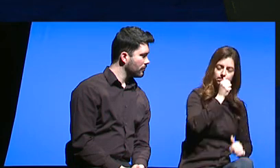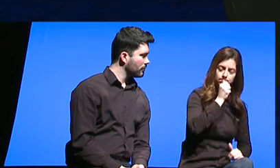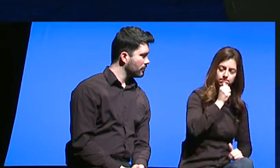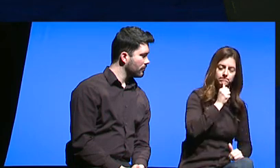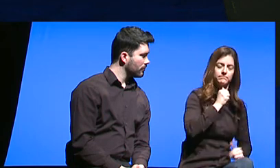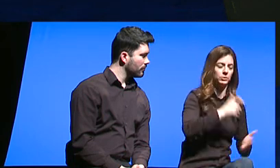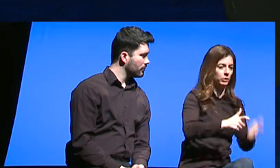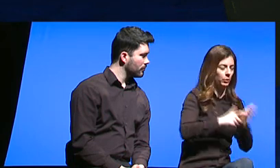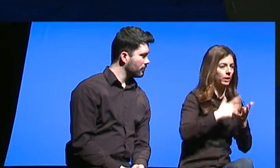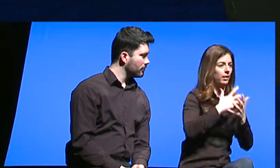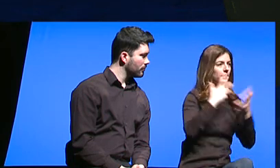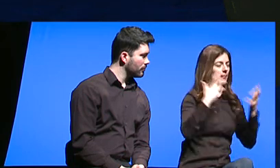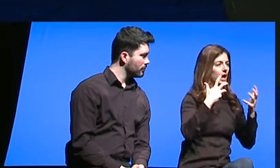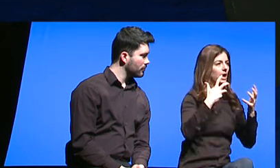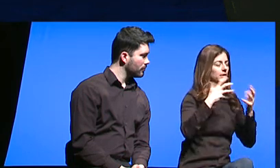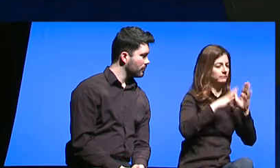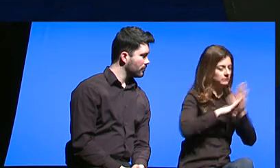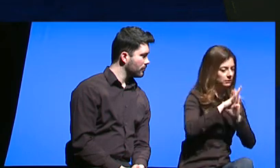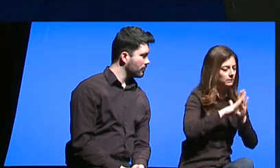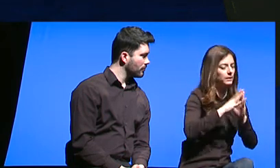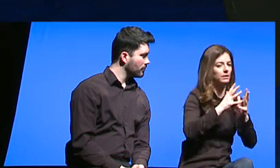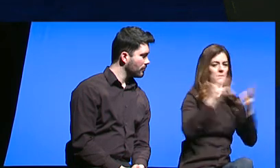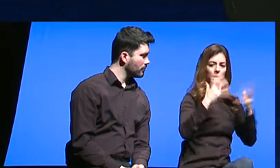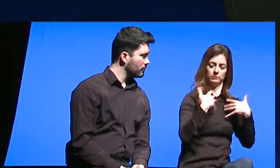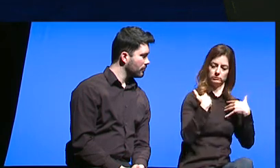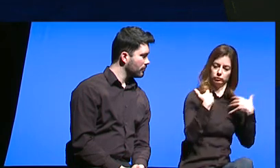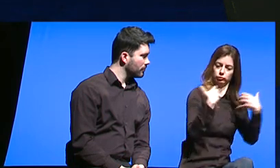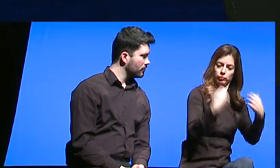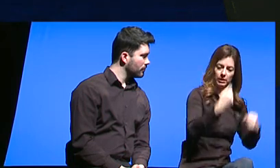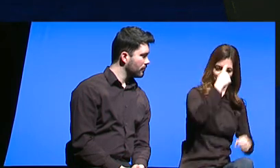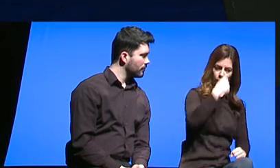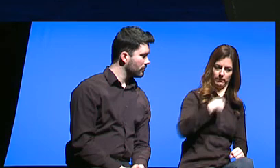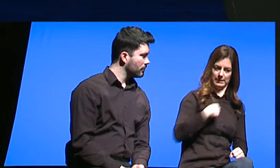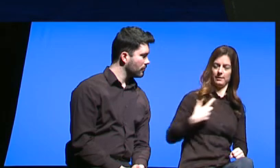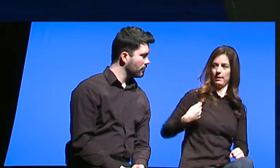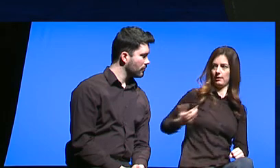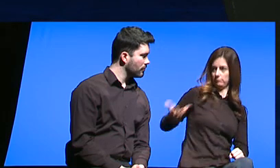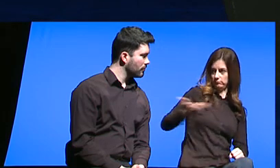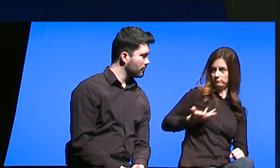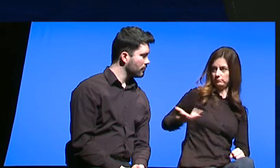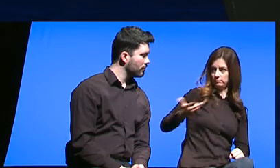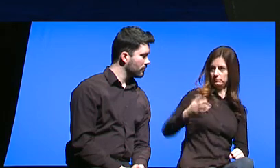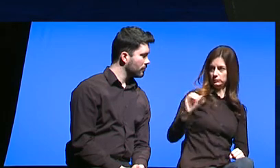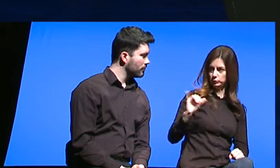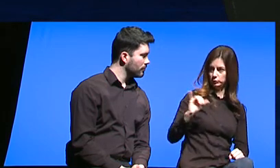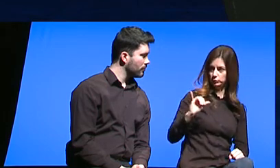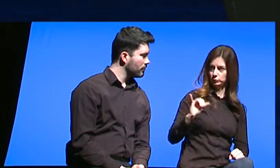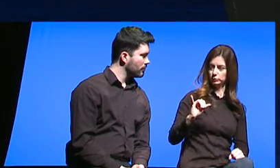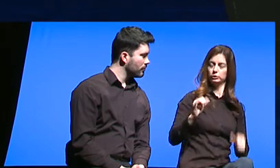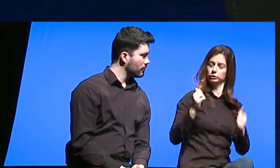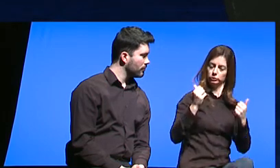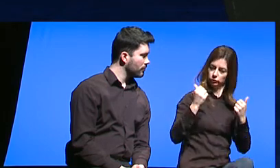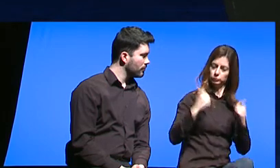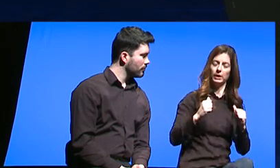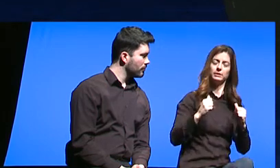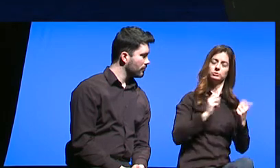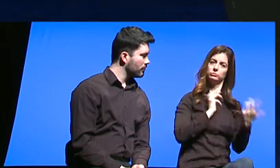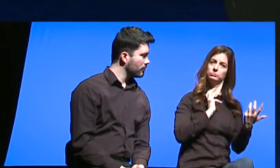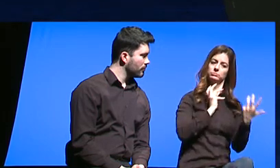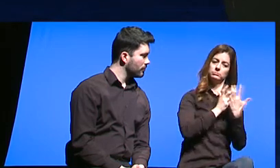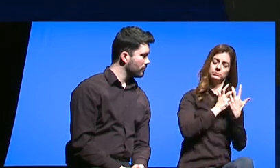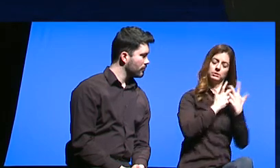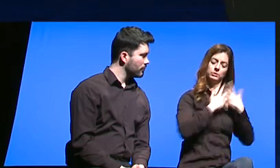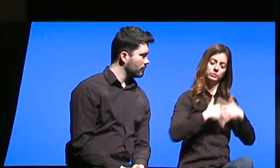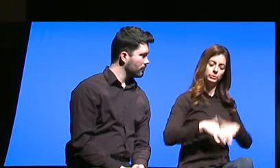a lot of strength on my part and my cast members' parts for them to find where they belong in life too.